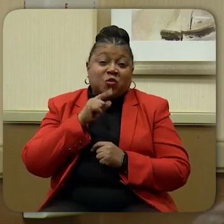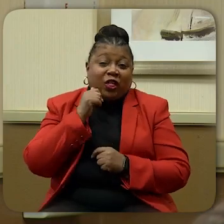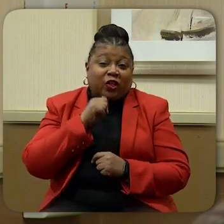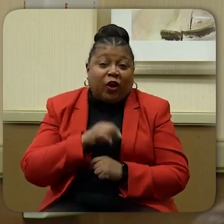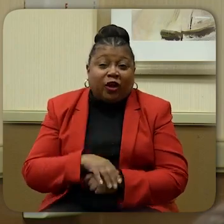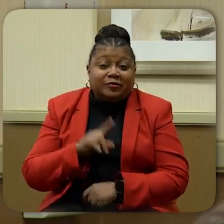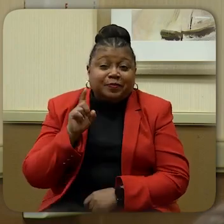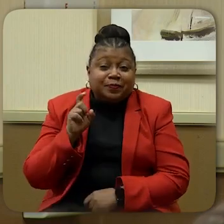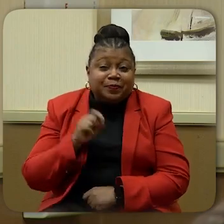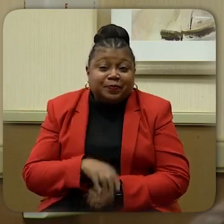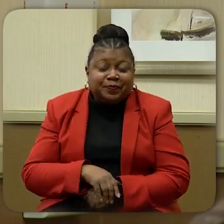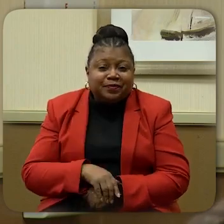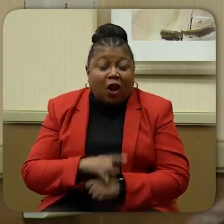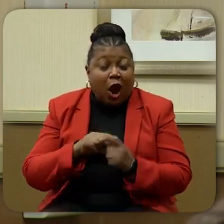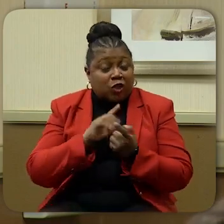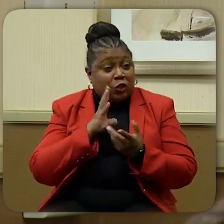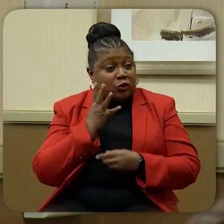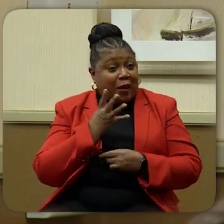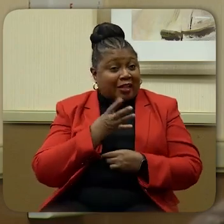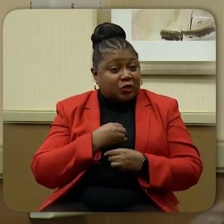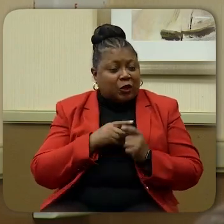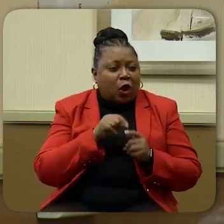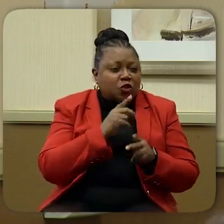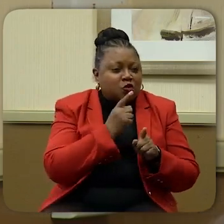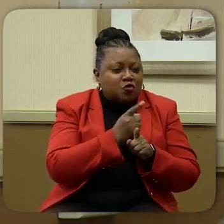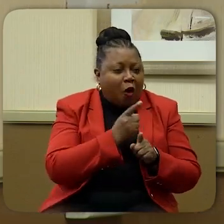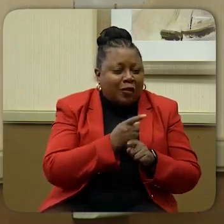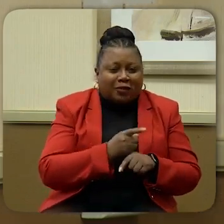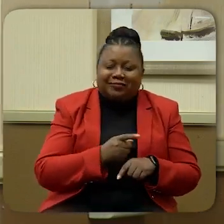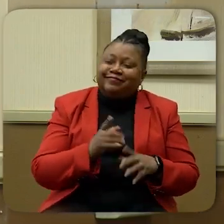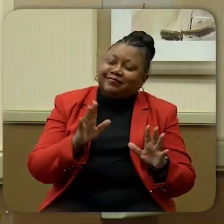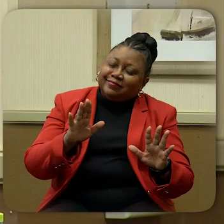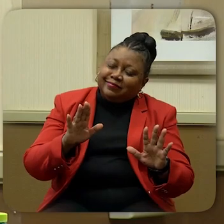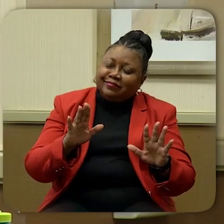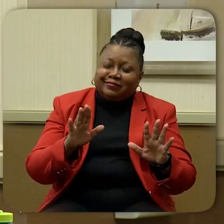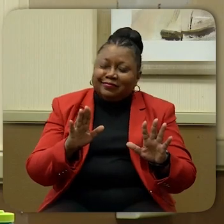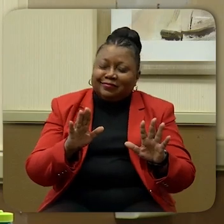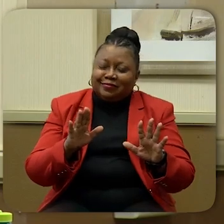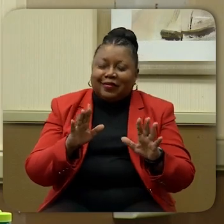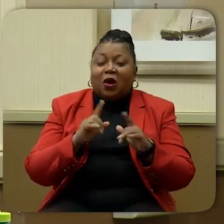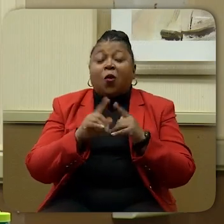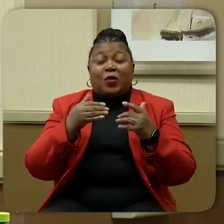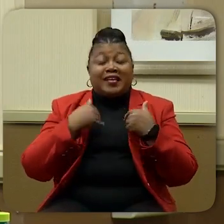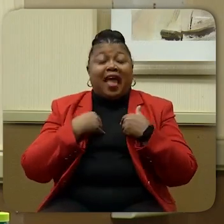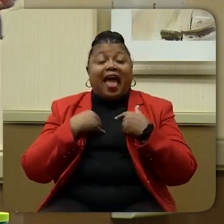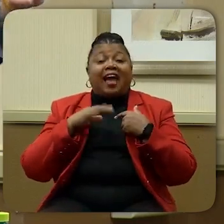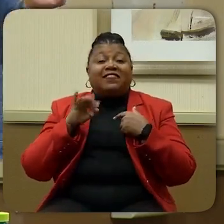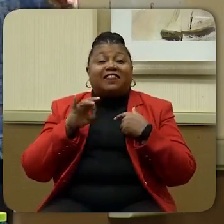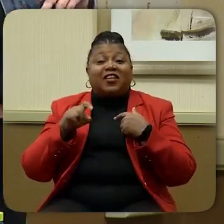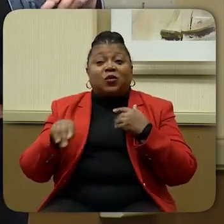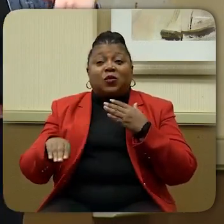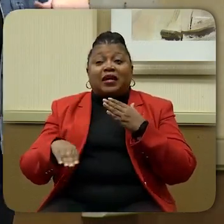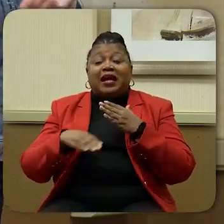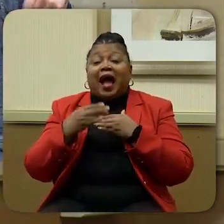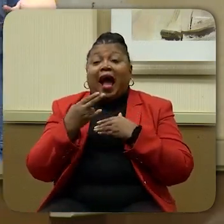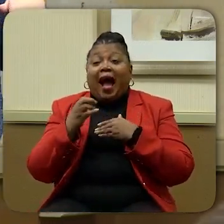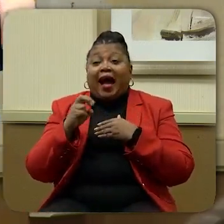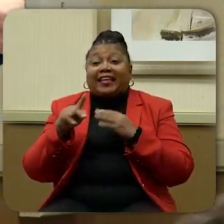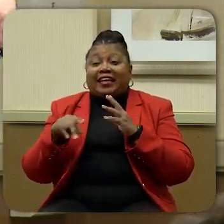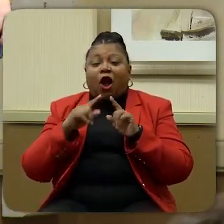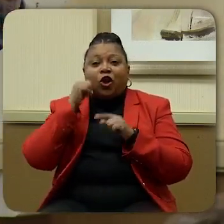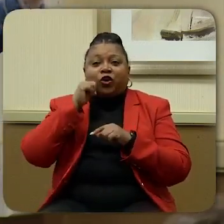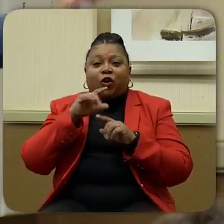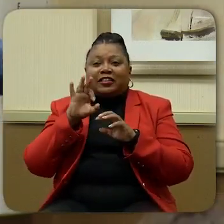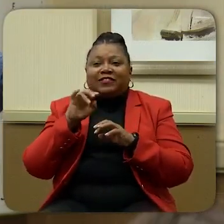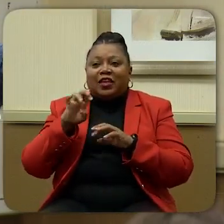girl? Right? Are you transgender or are you normal? So you might say, we have a field hockey team, a girls' field